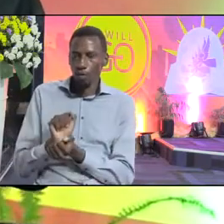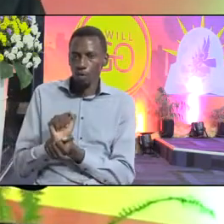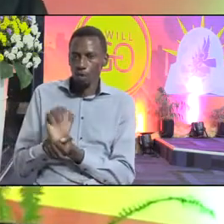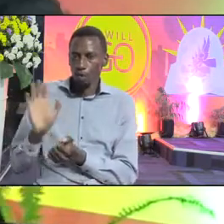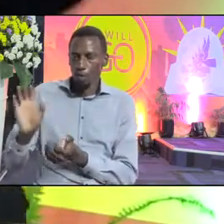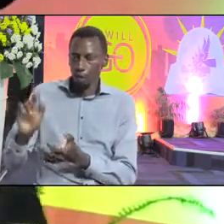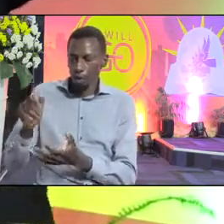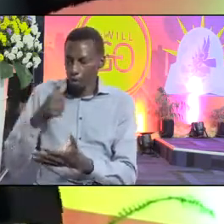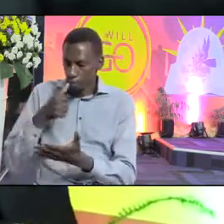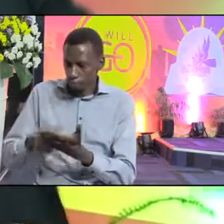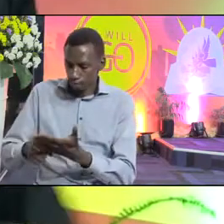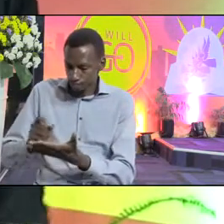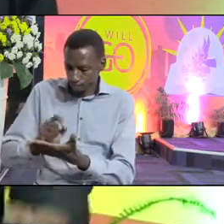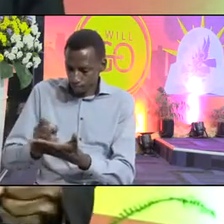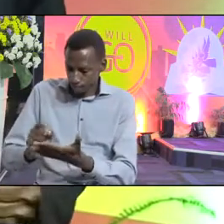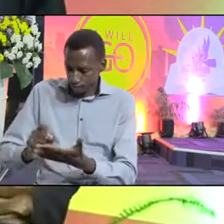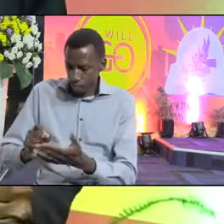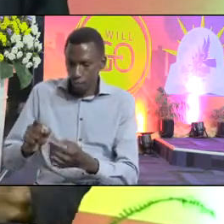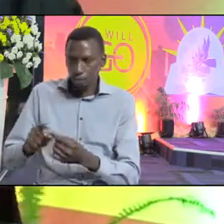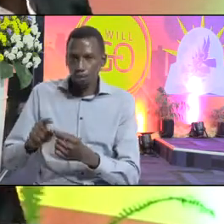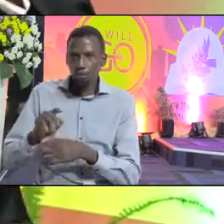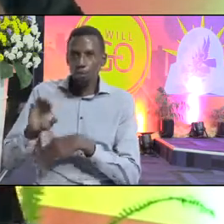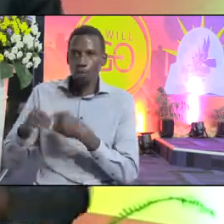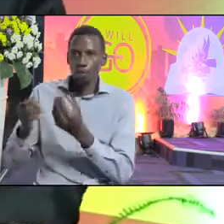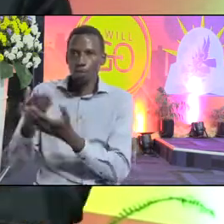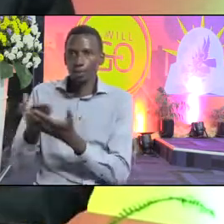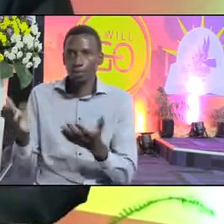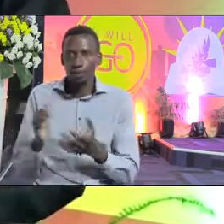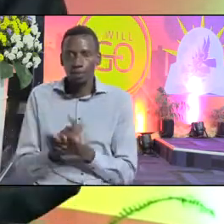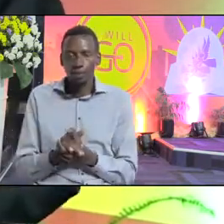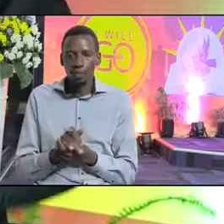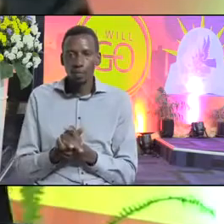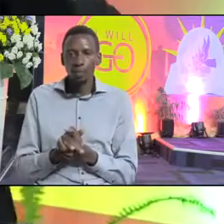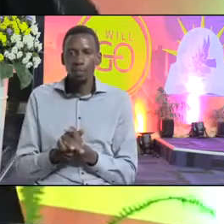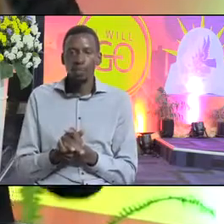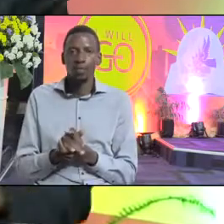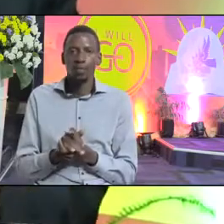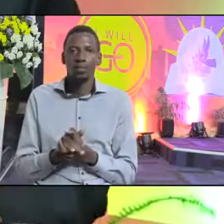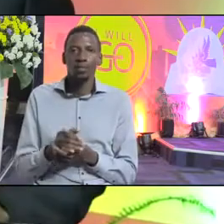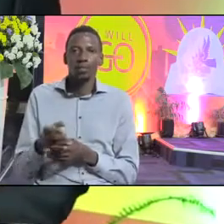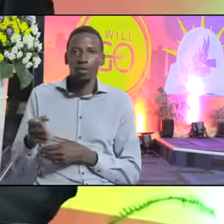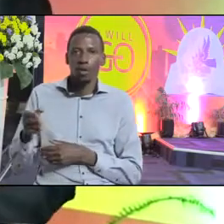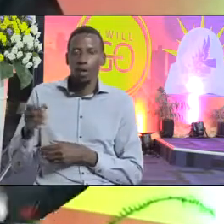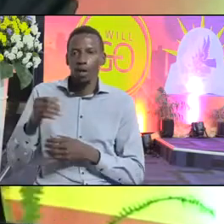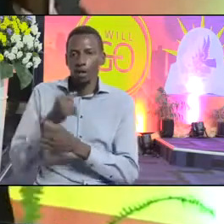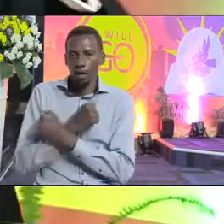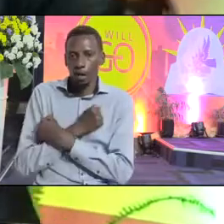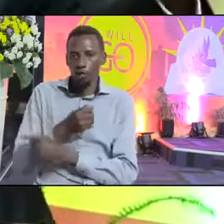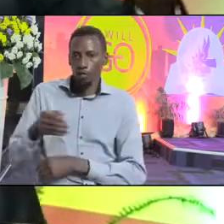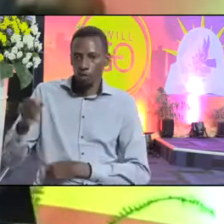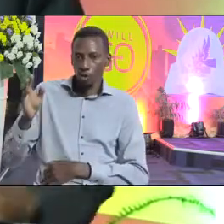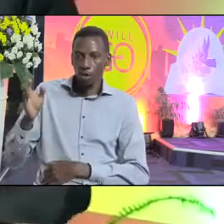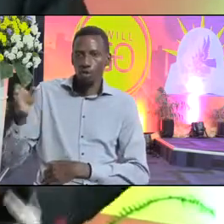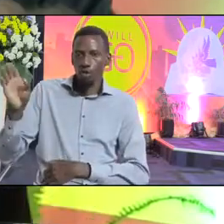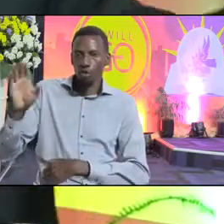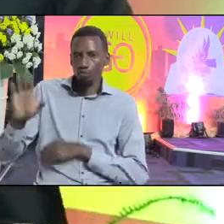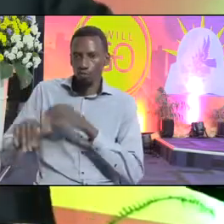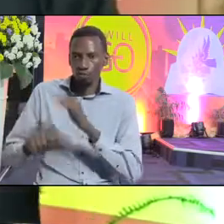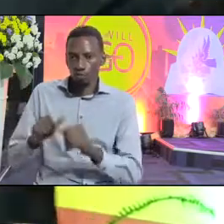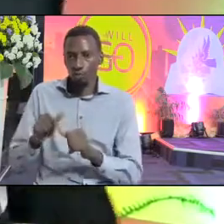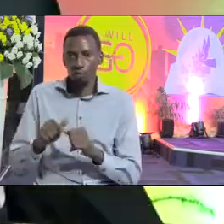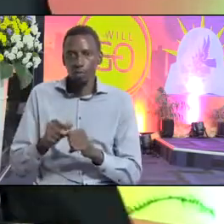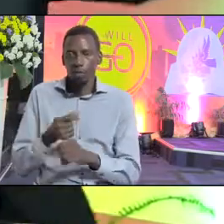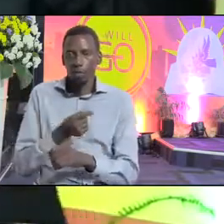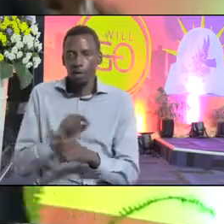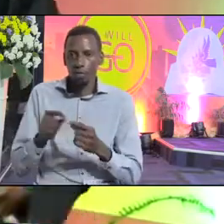his own hand to all that be in Rome. Beloved of God, called of God, grace to you and